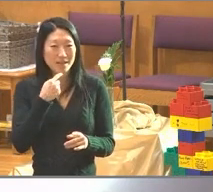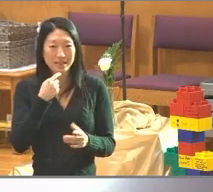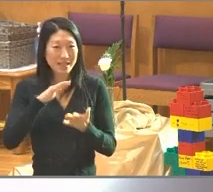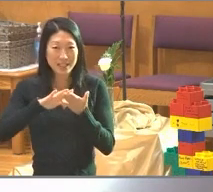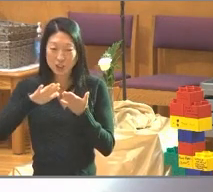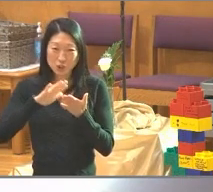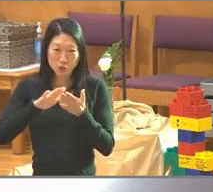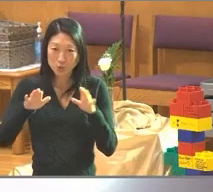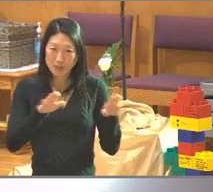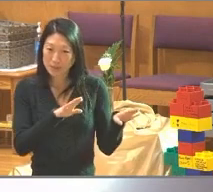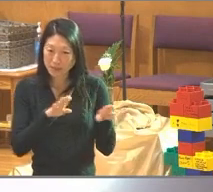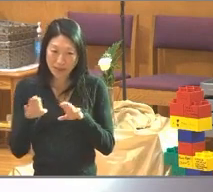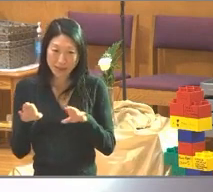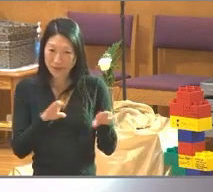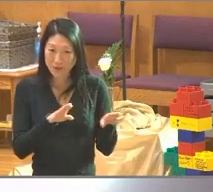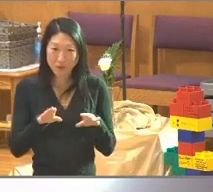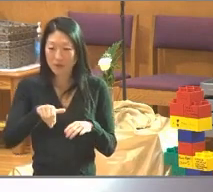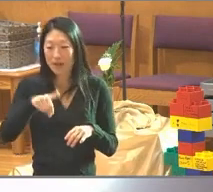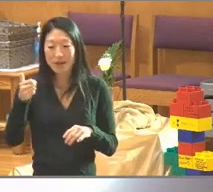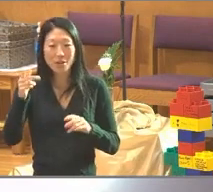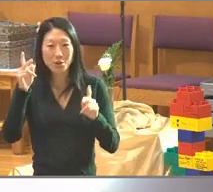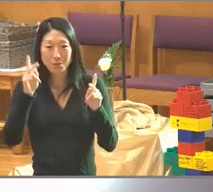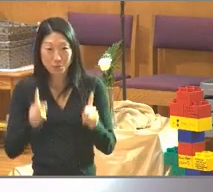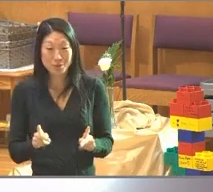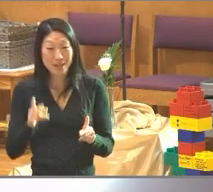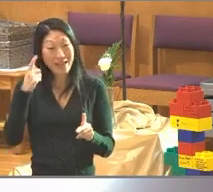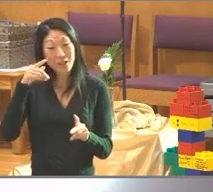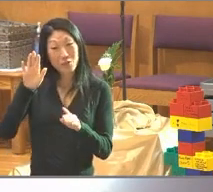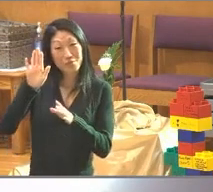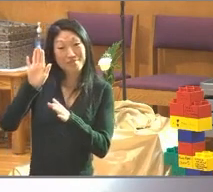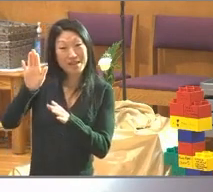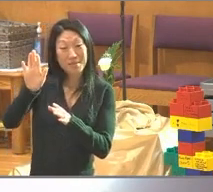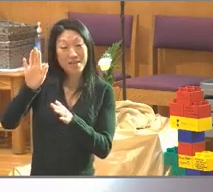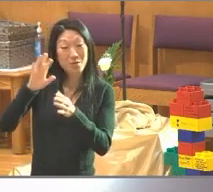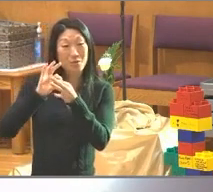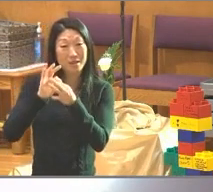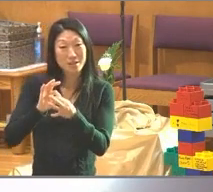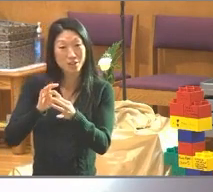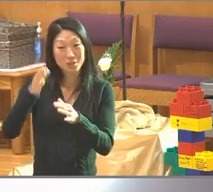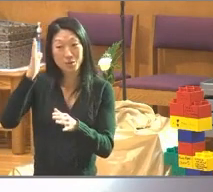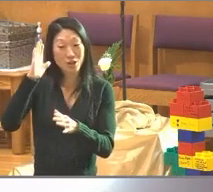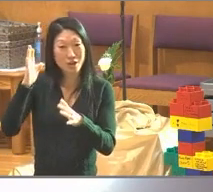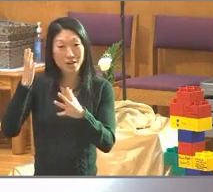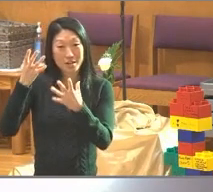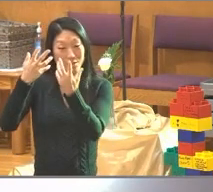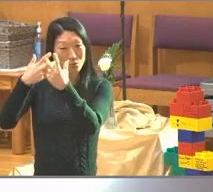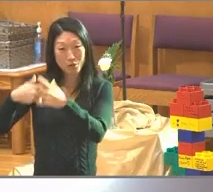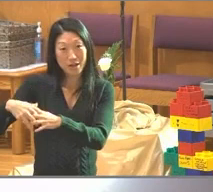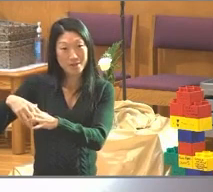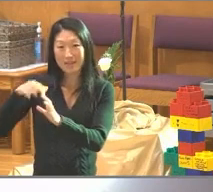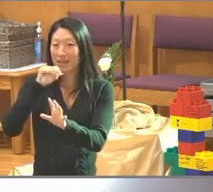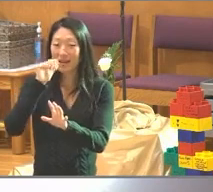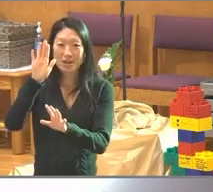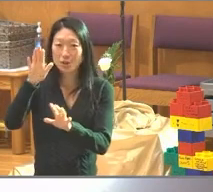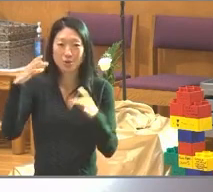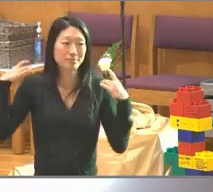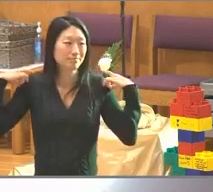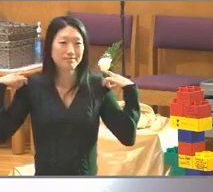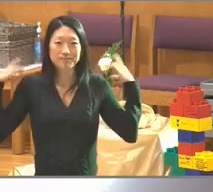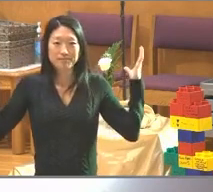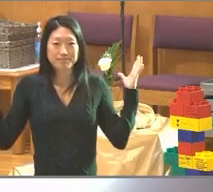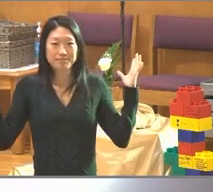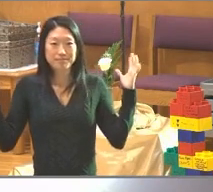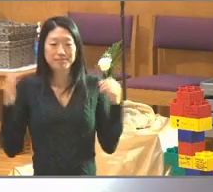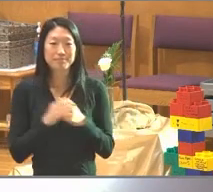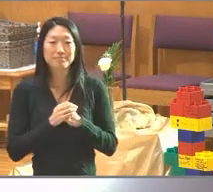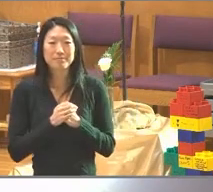done to you by that person. Oh no, that's for them and their relationship with God to work out, not yours. But I can